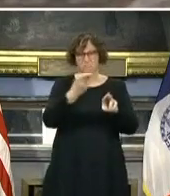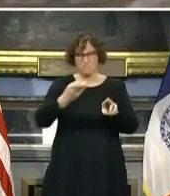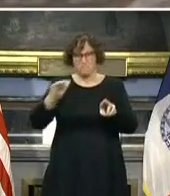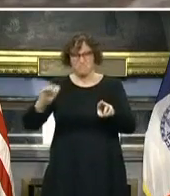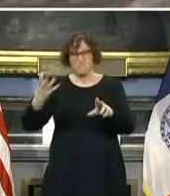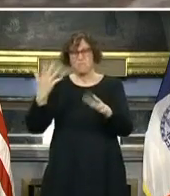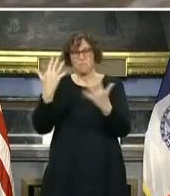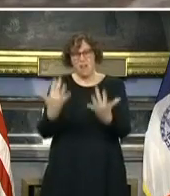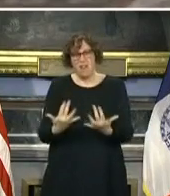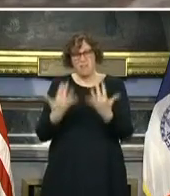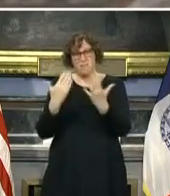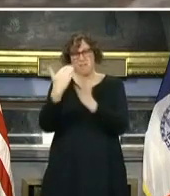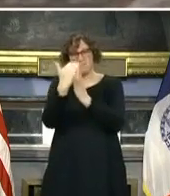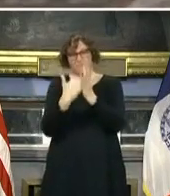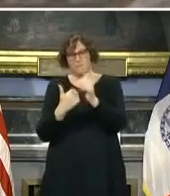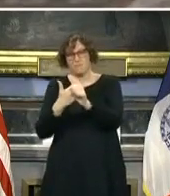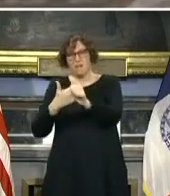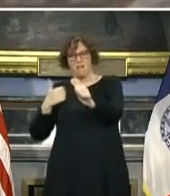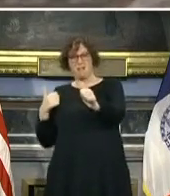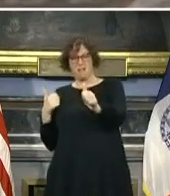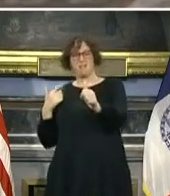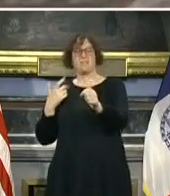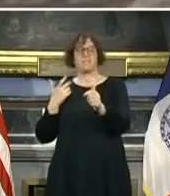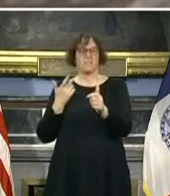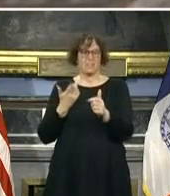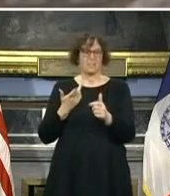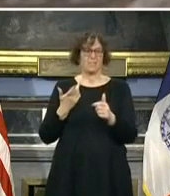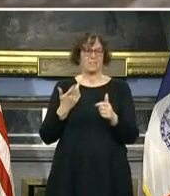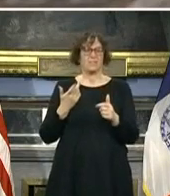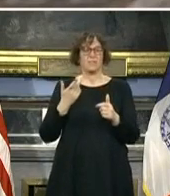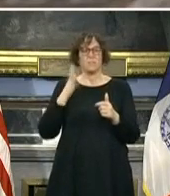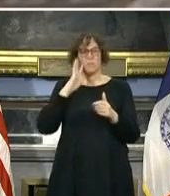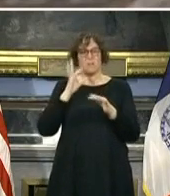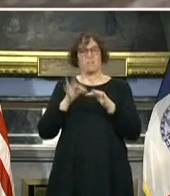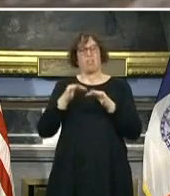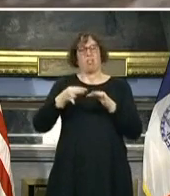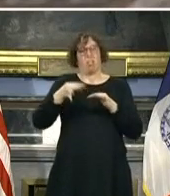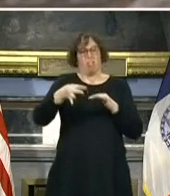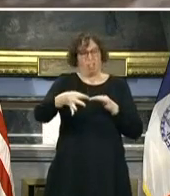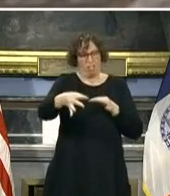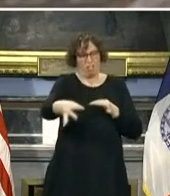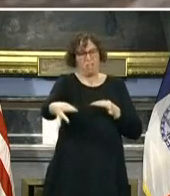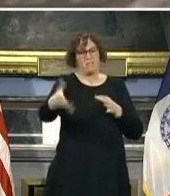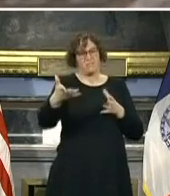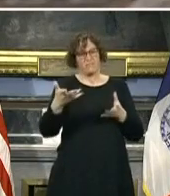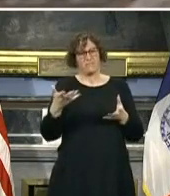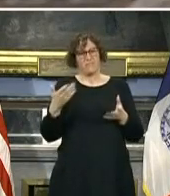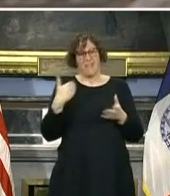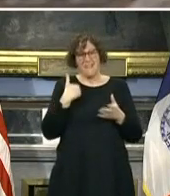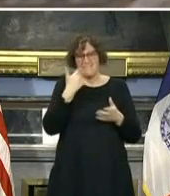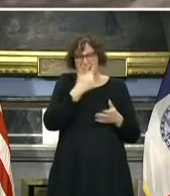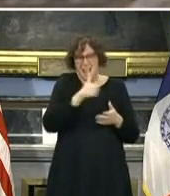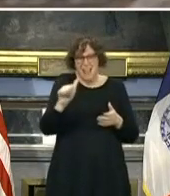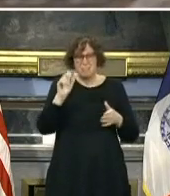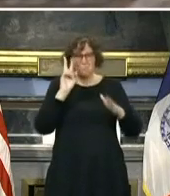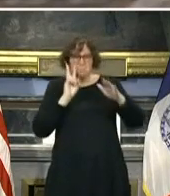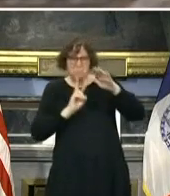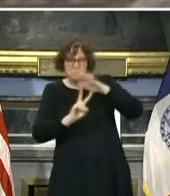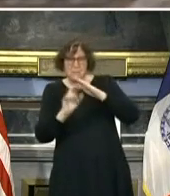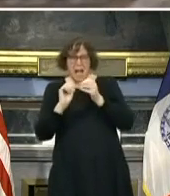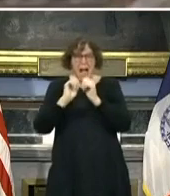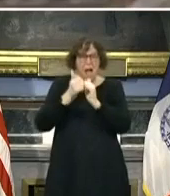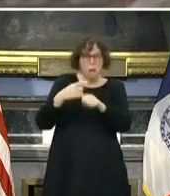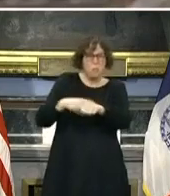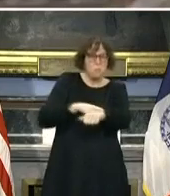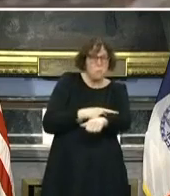long delay. Do you have any idea? Have you received any projections on how long those victims of coronavirus are going to have to wait